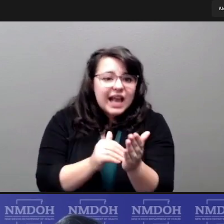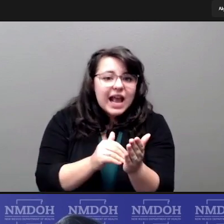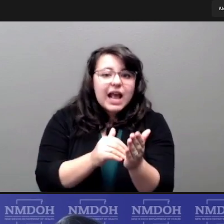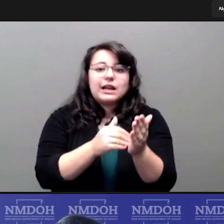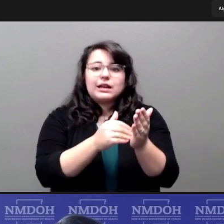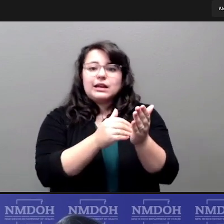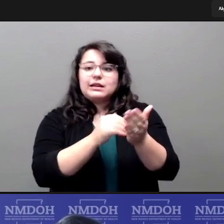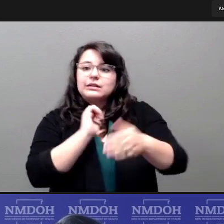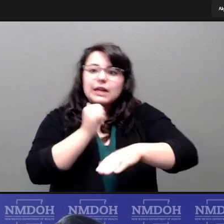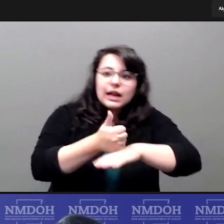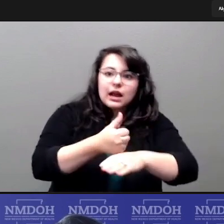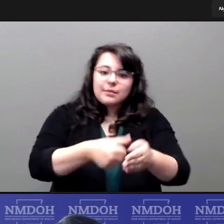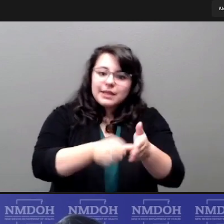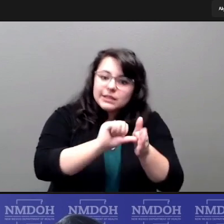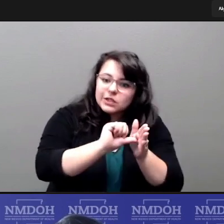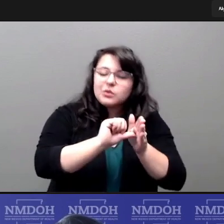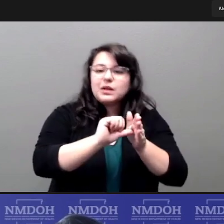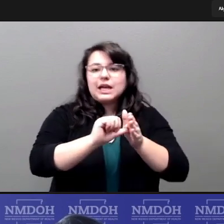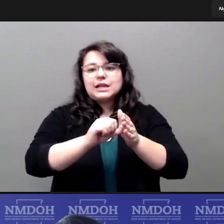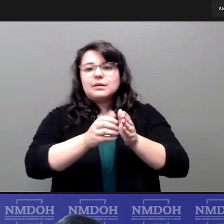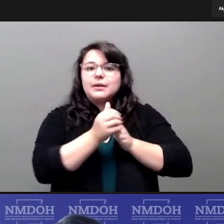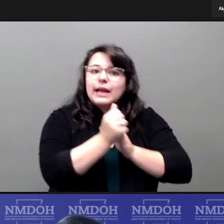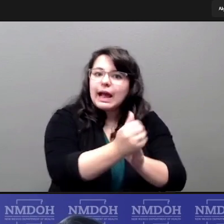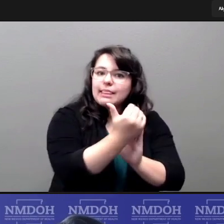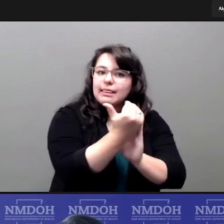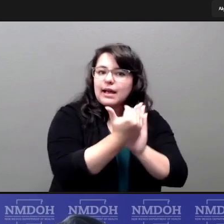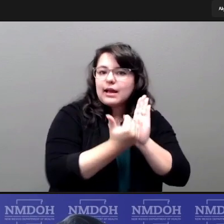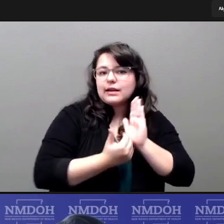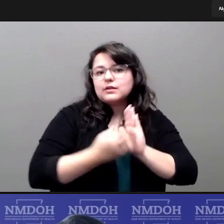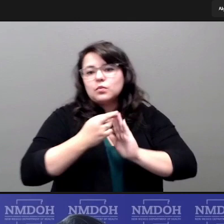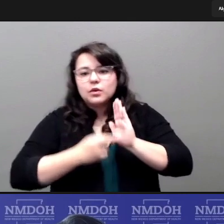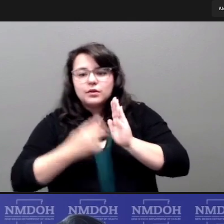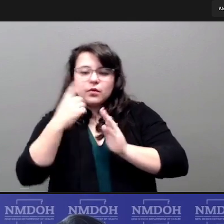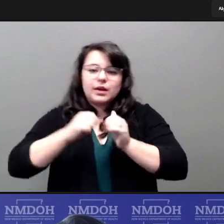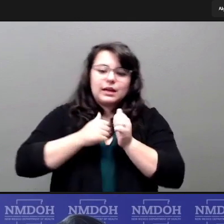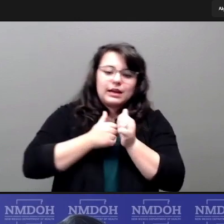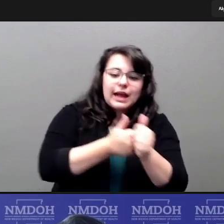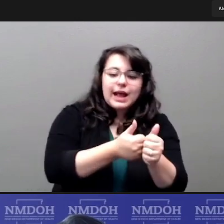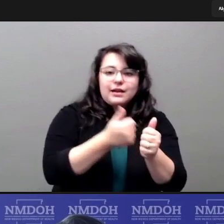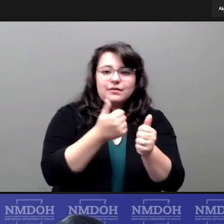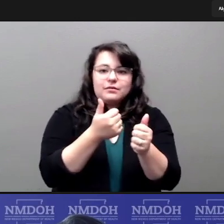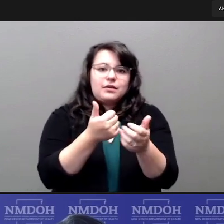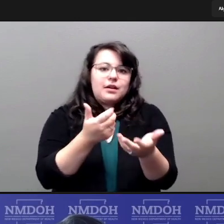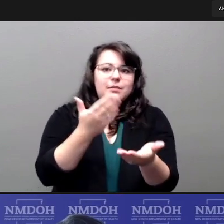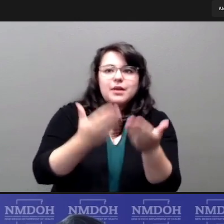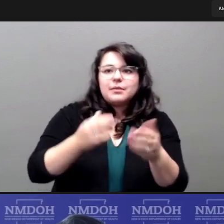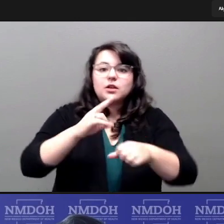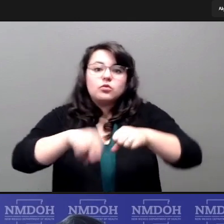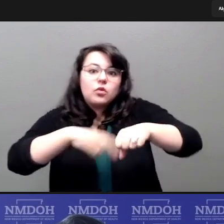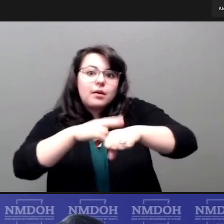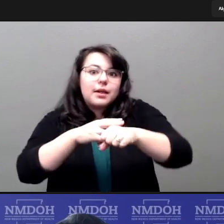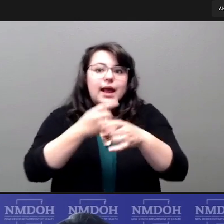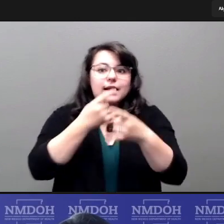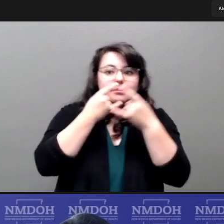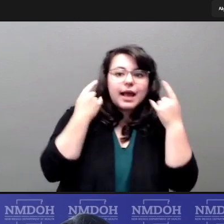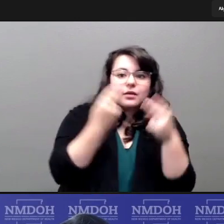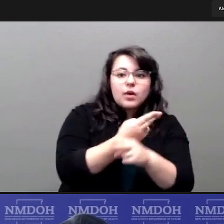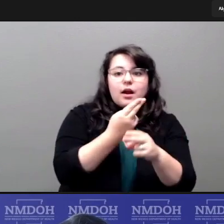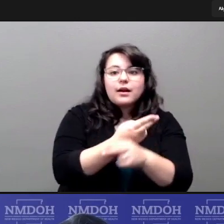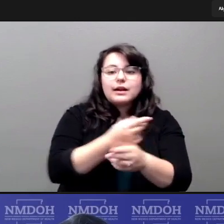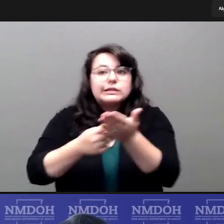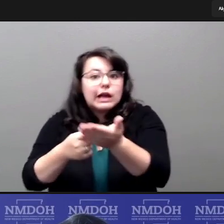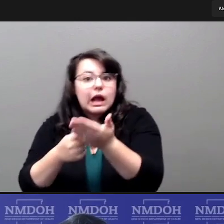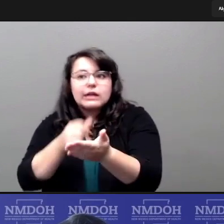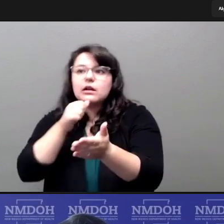instituting some guidelines and some guidance for workplaces to normalize mask wearing, to talk about it, even though it's not